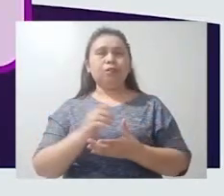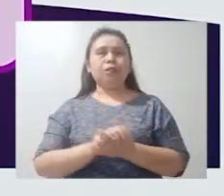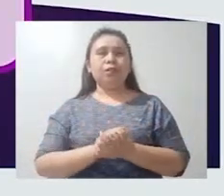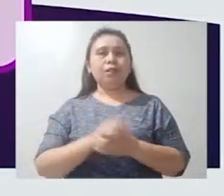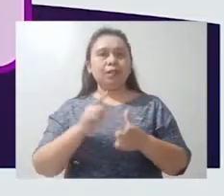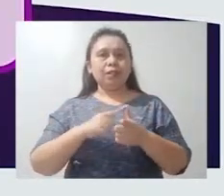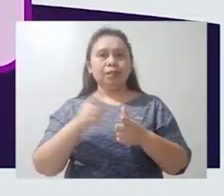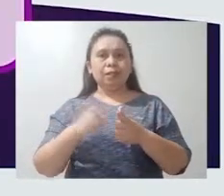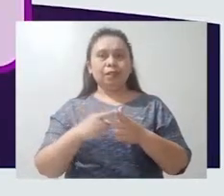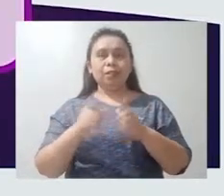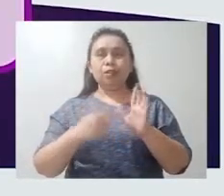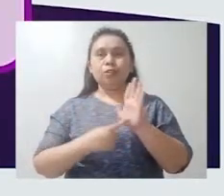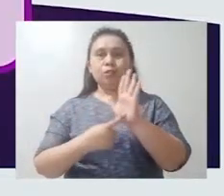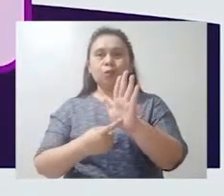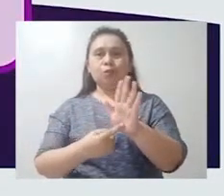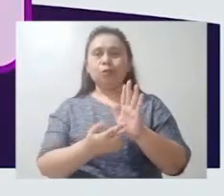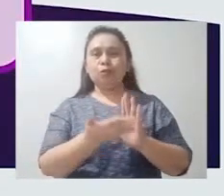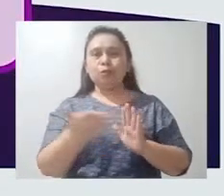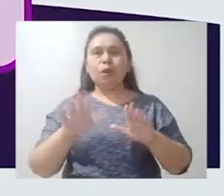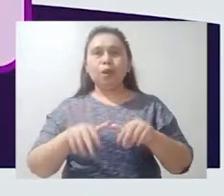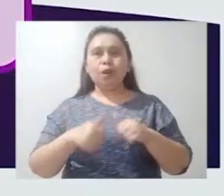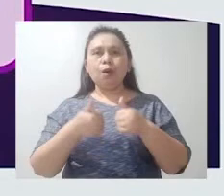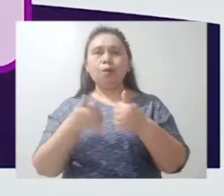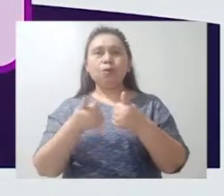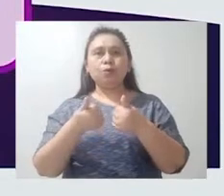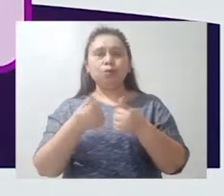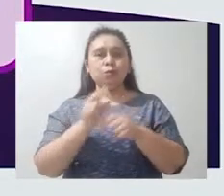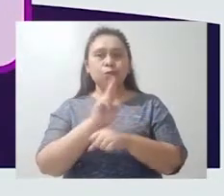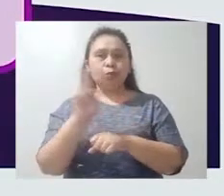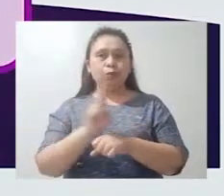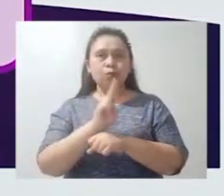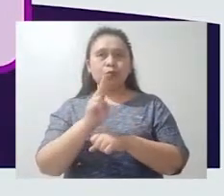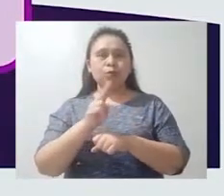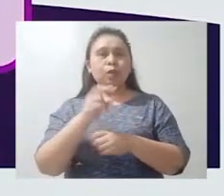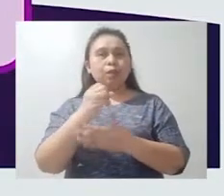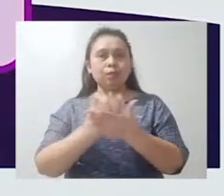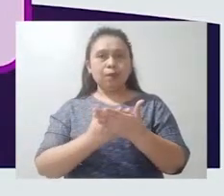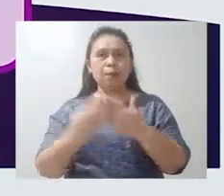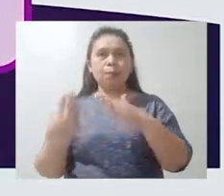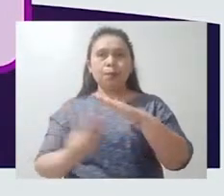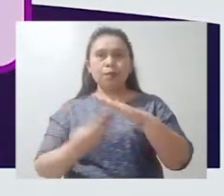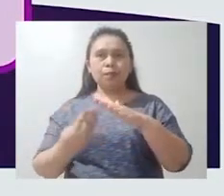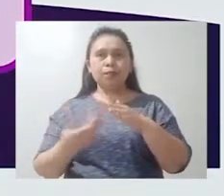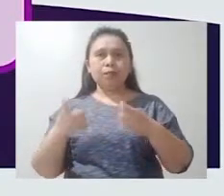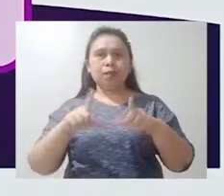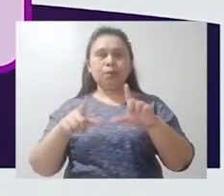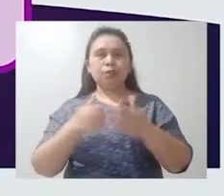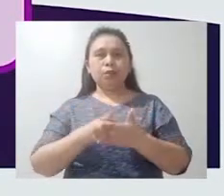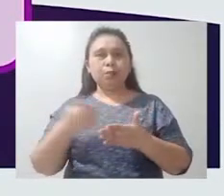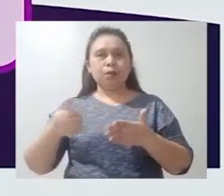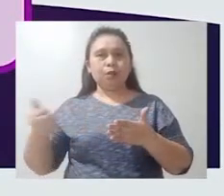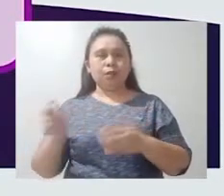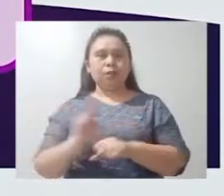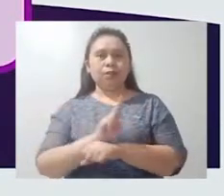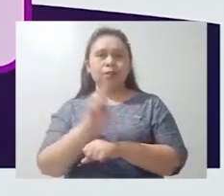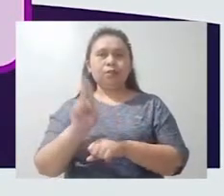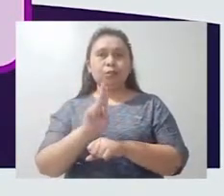Then, I showed you how to use some of the basic laboratory apparatus